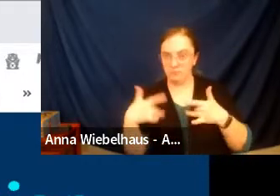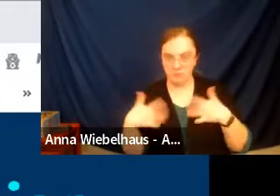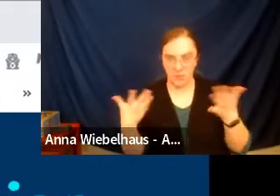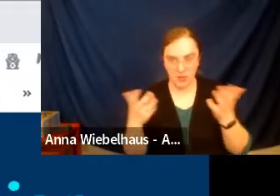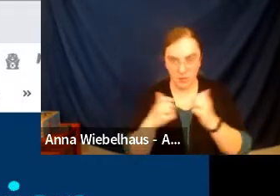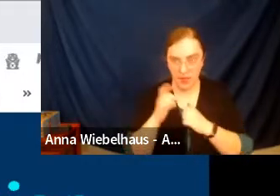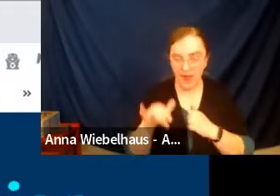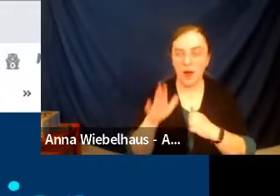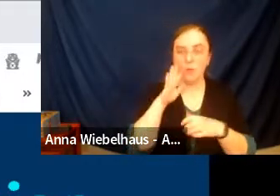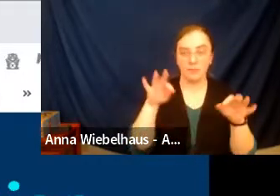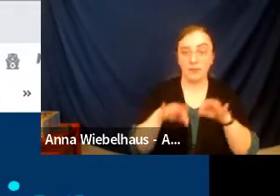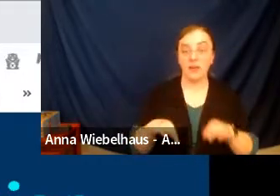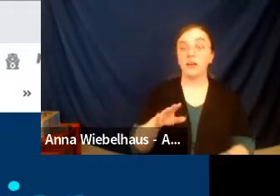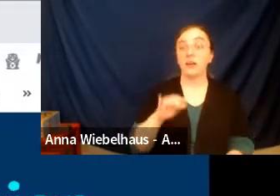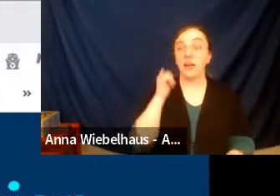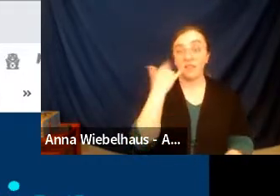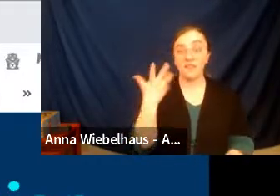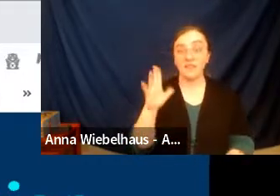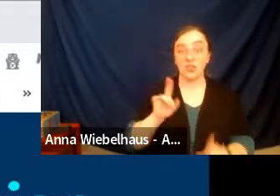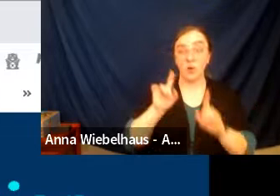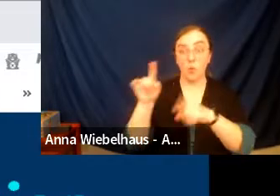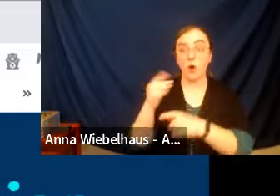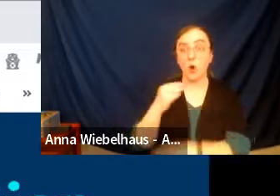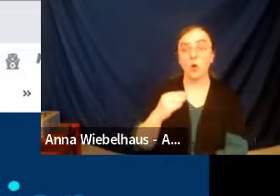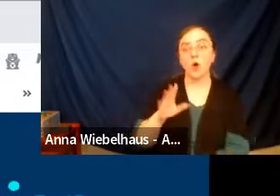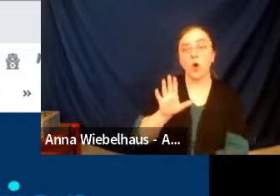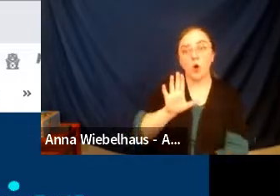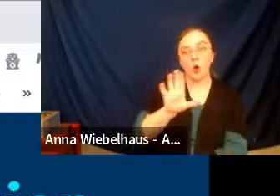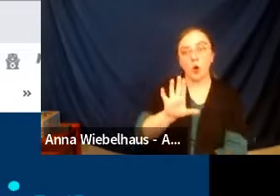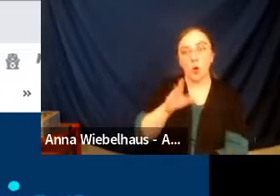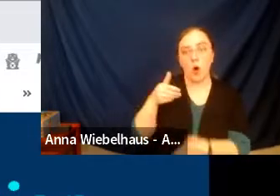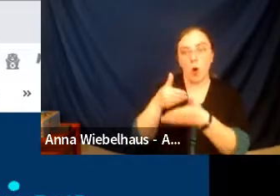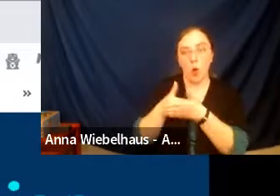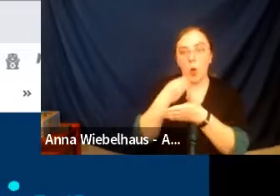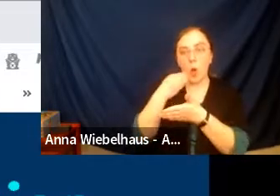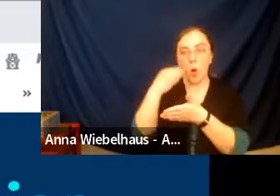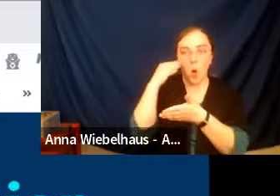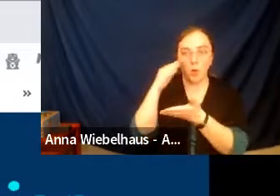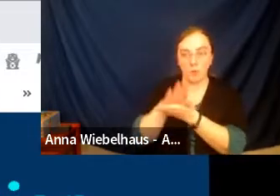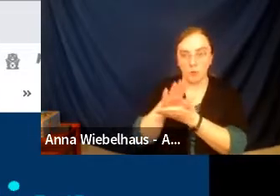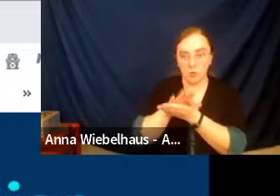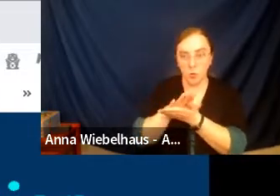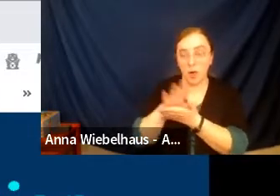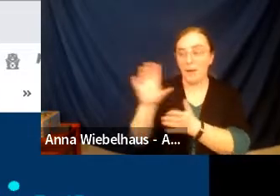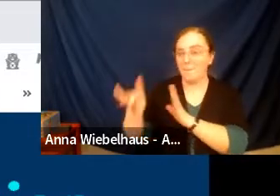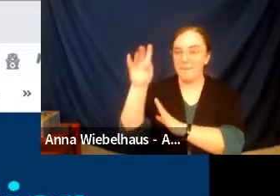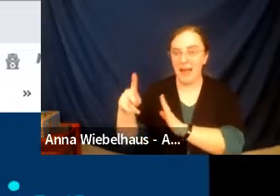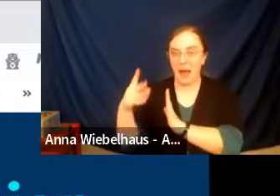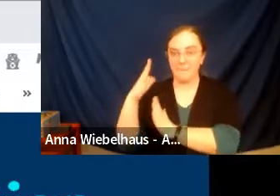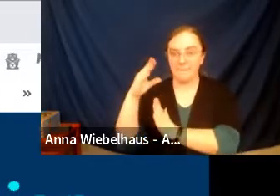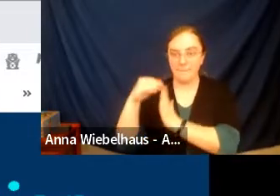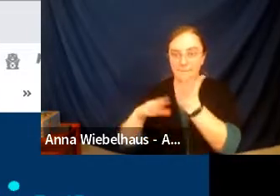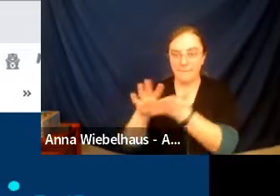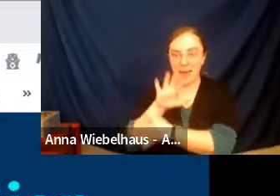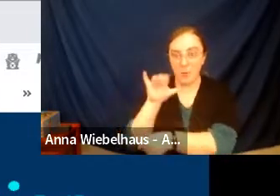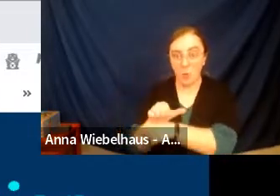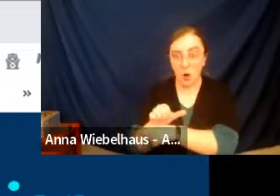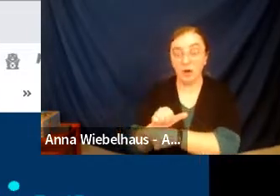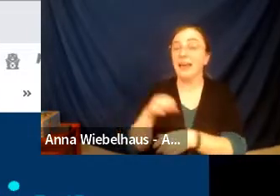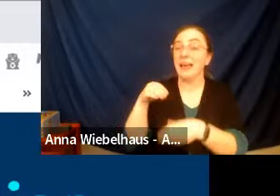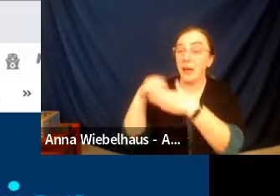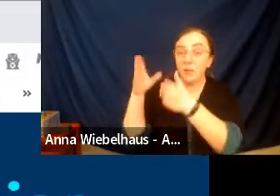already gone to your home school and picked up a packet, there can be no harm done by filling out that packet either in